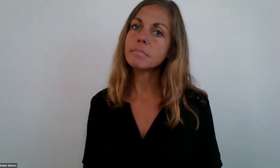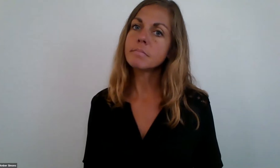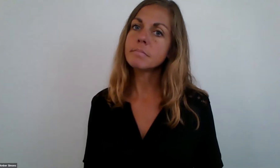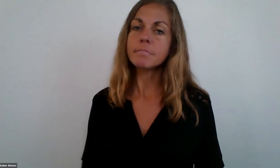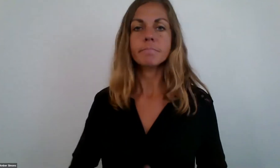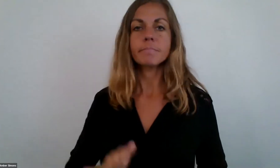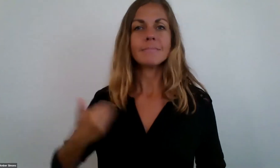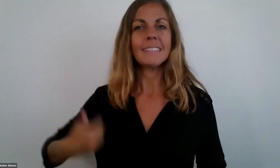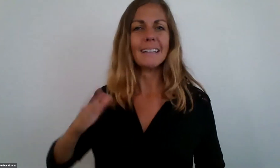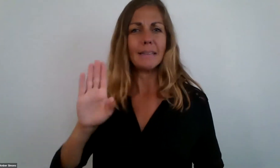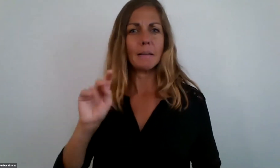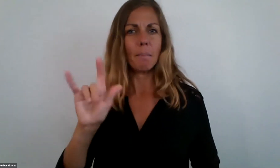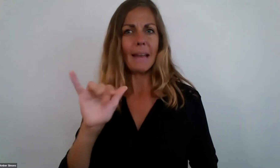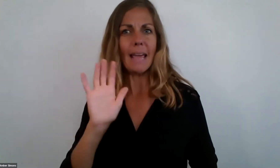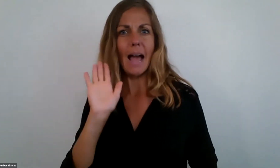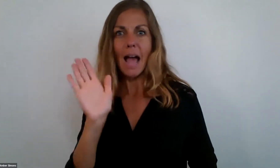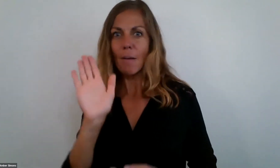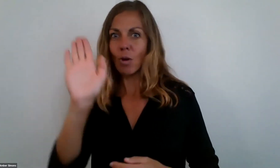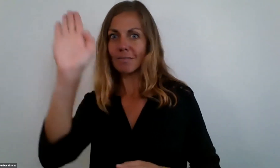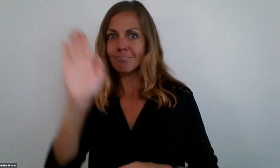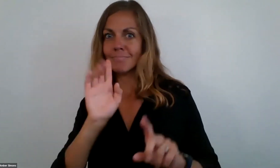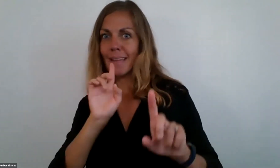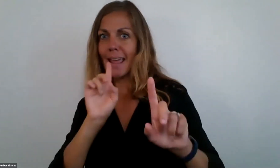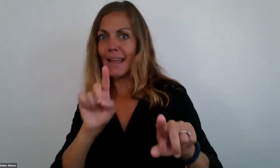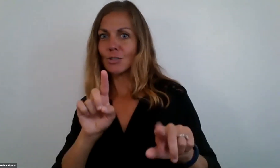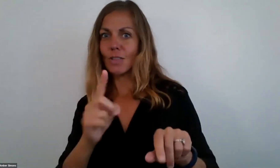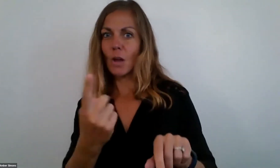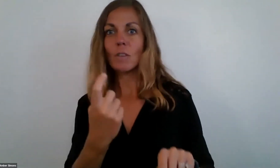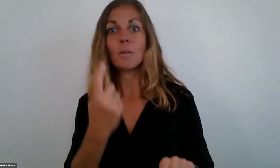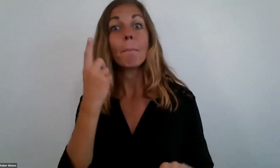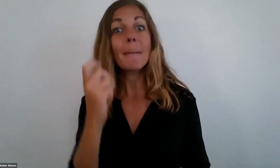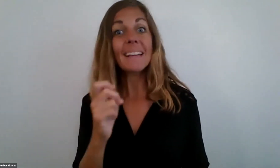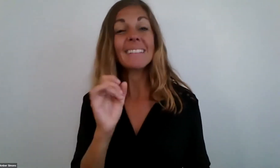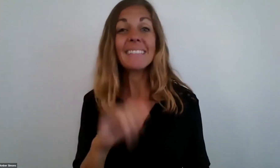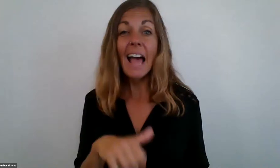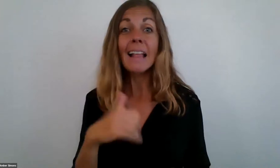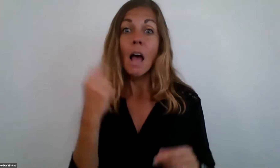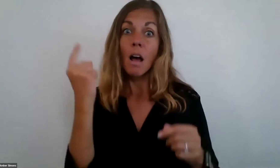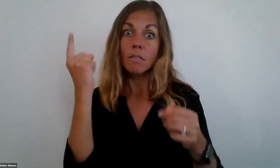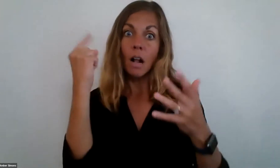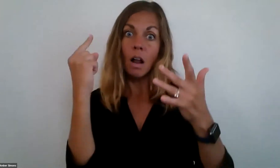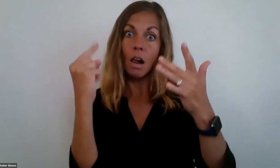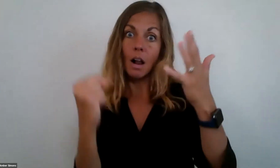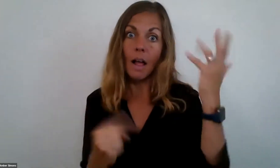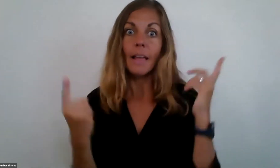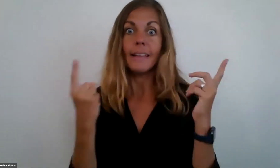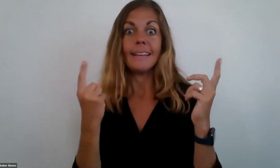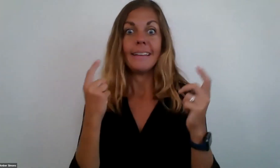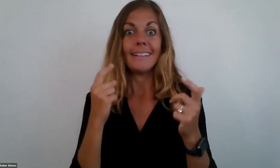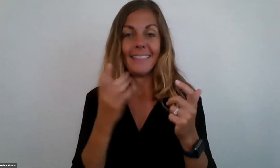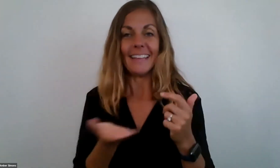This is Betty. I'm gonna take this question because I think it has a lot of very complex issues involved in it. So number